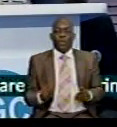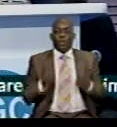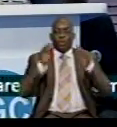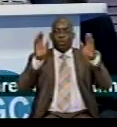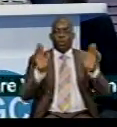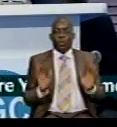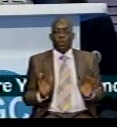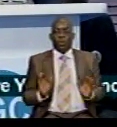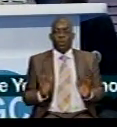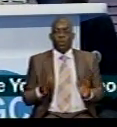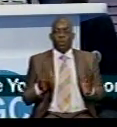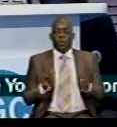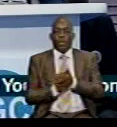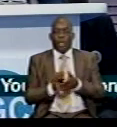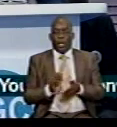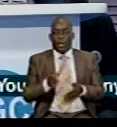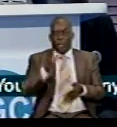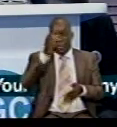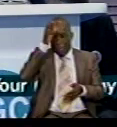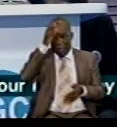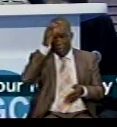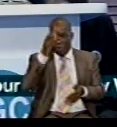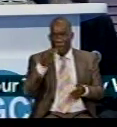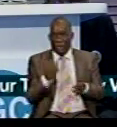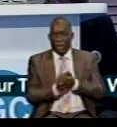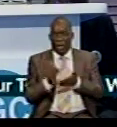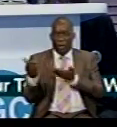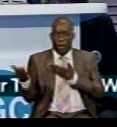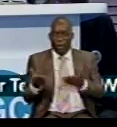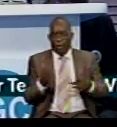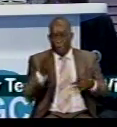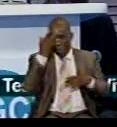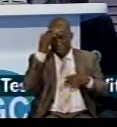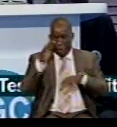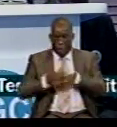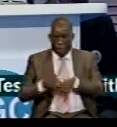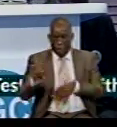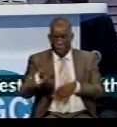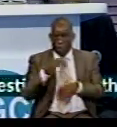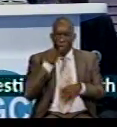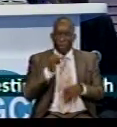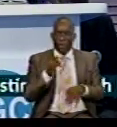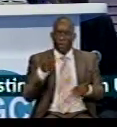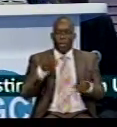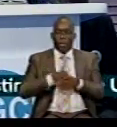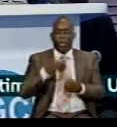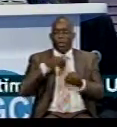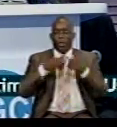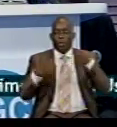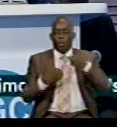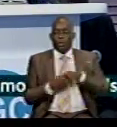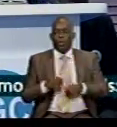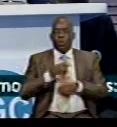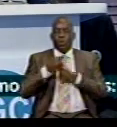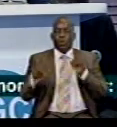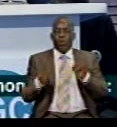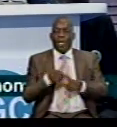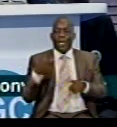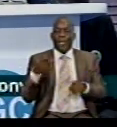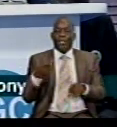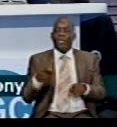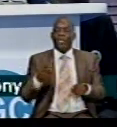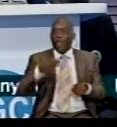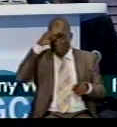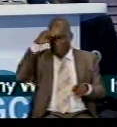troubles. That devil that brought sickness upon you is in trouble. Ce diable qui a mis sur vous. The man of God said, when the prince of peace comes, Satan and all